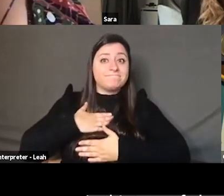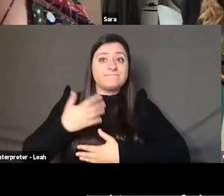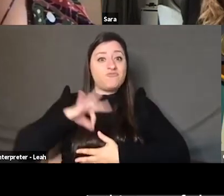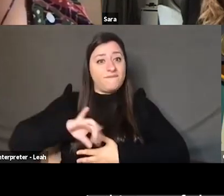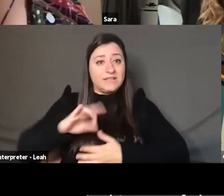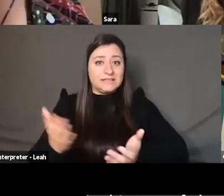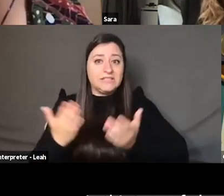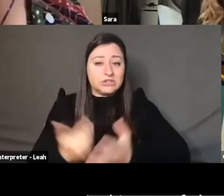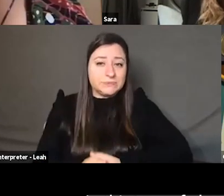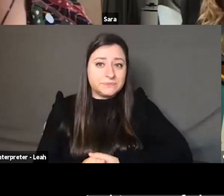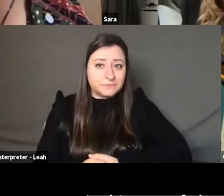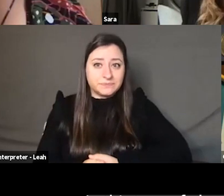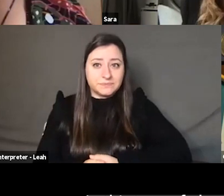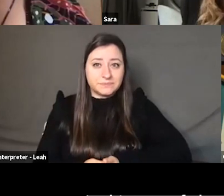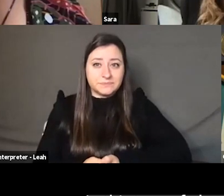place.